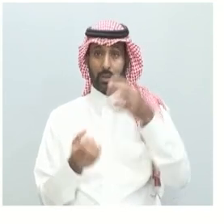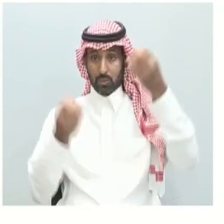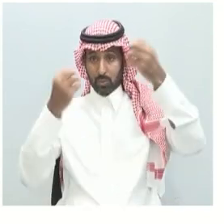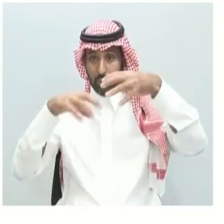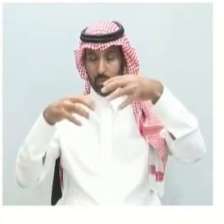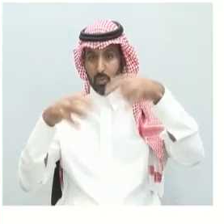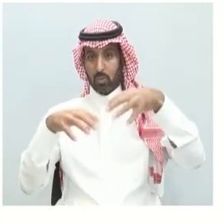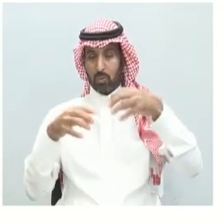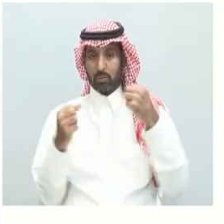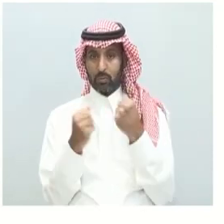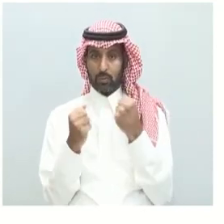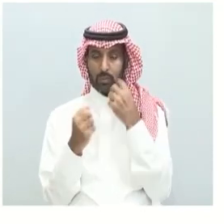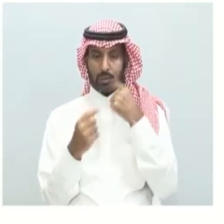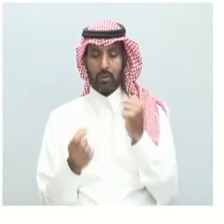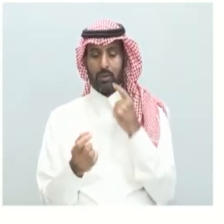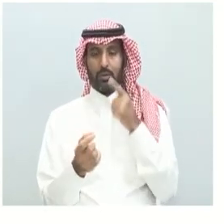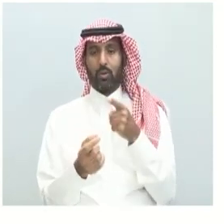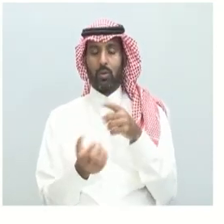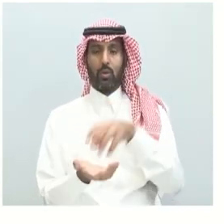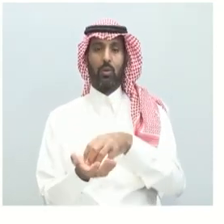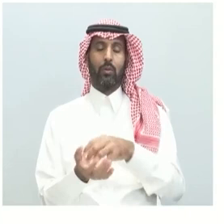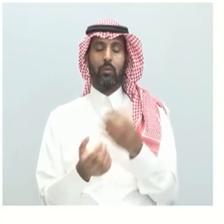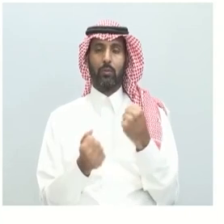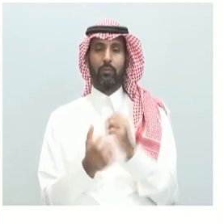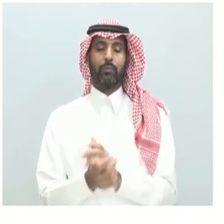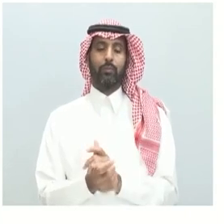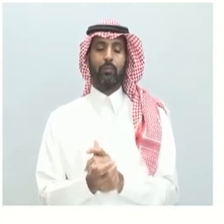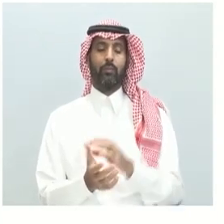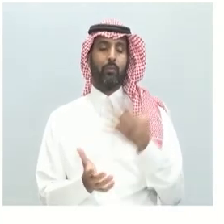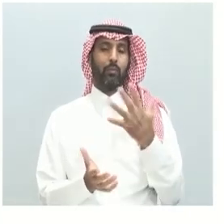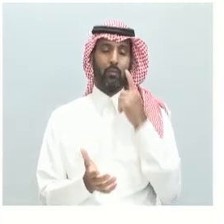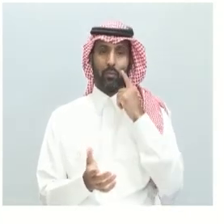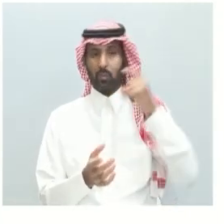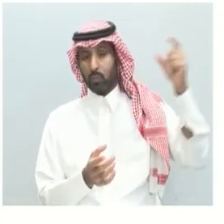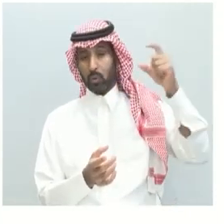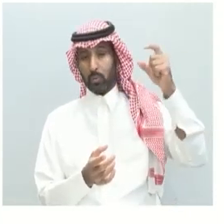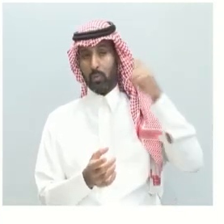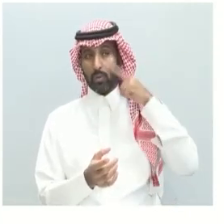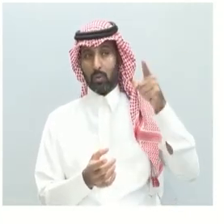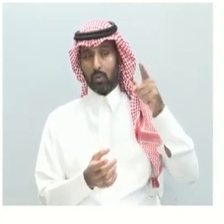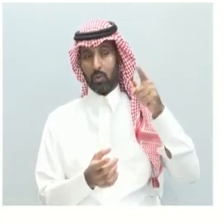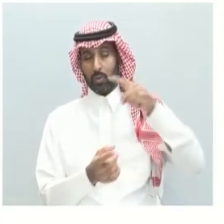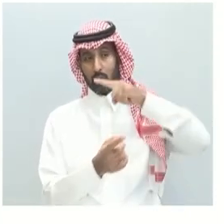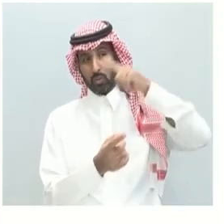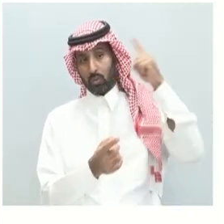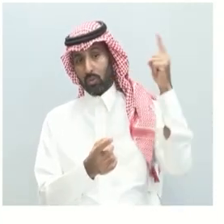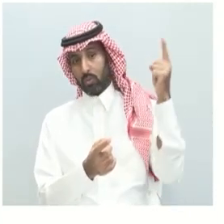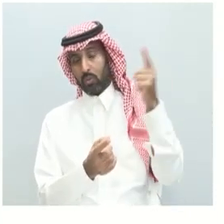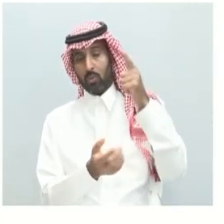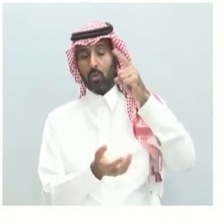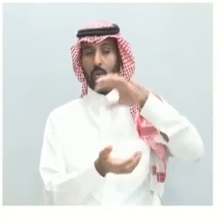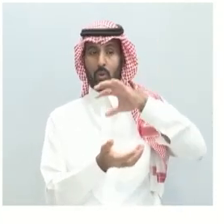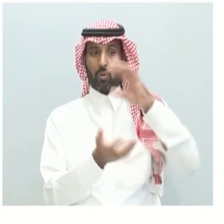snow in your country in winter? Number five, the moon around the earth.